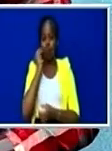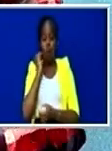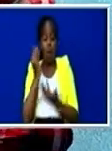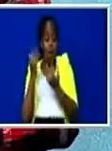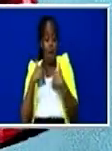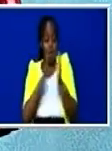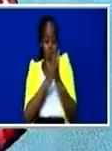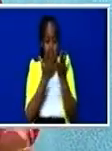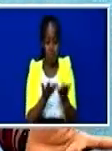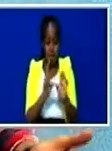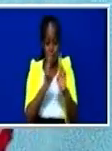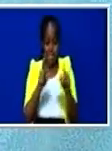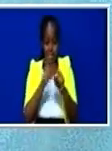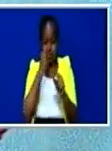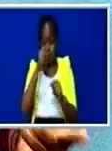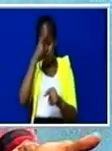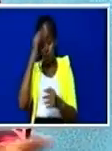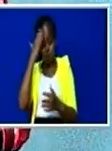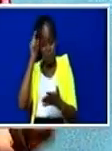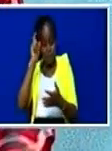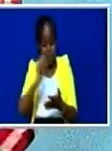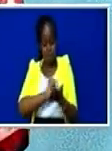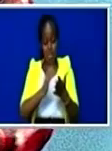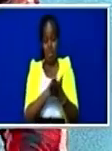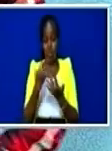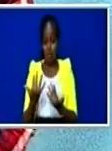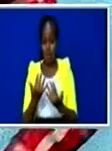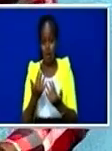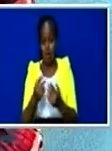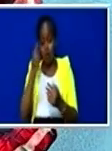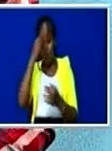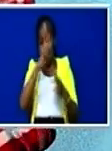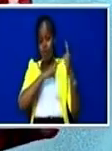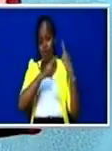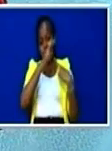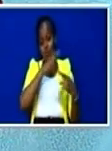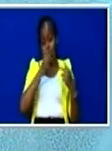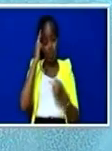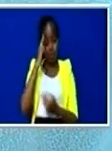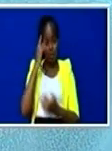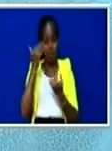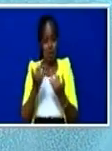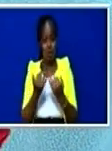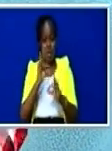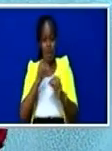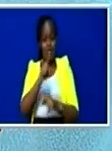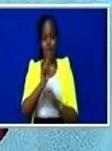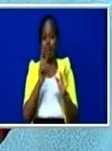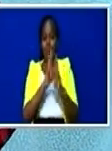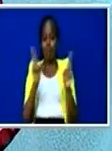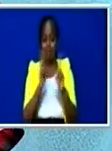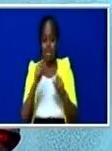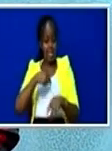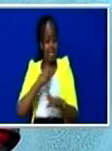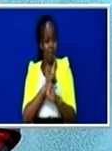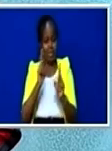writing materials ready, because you know we always have to write something, short notes for revision purposes. So if you're ready, I am